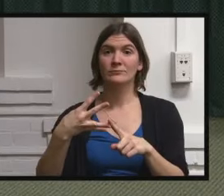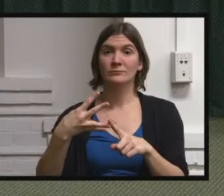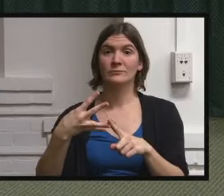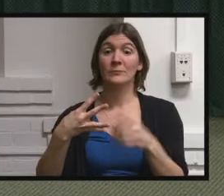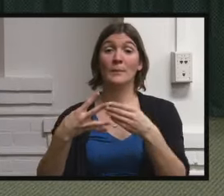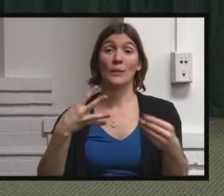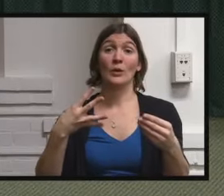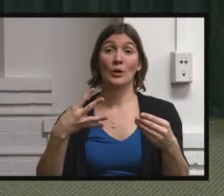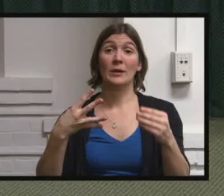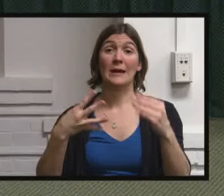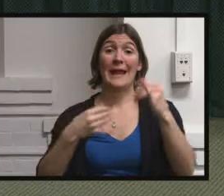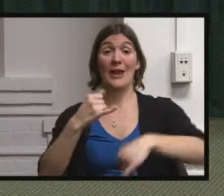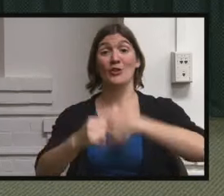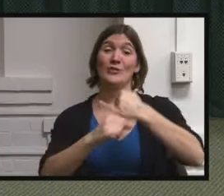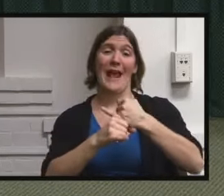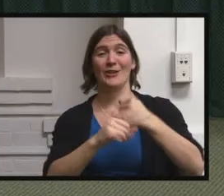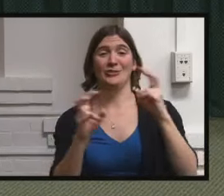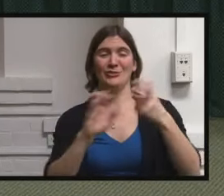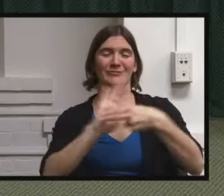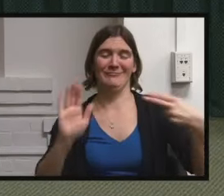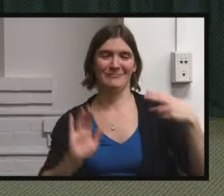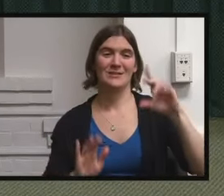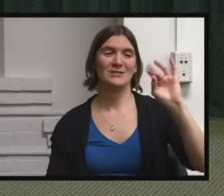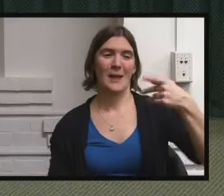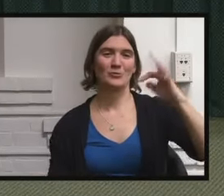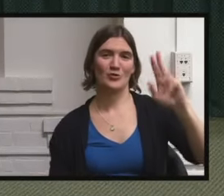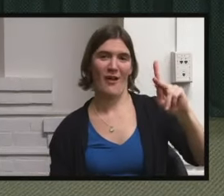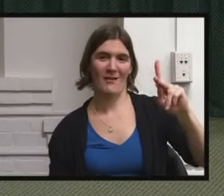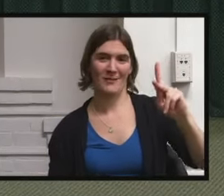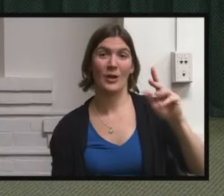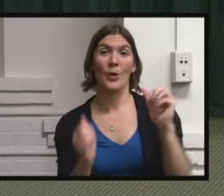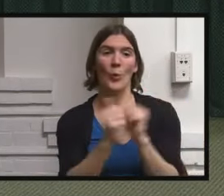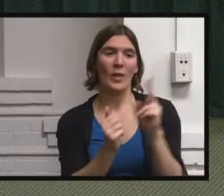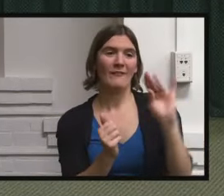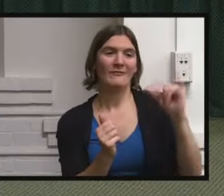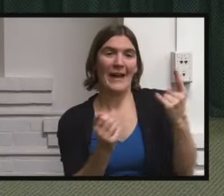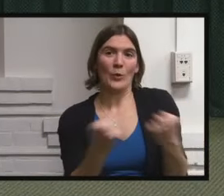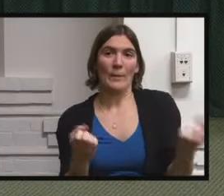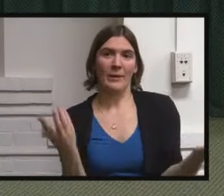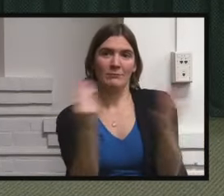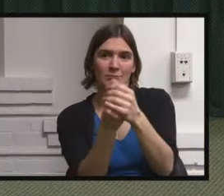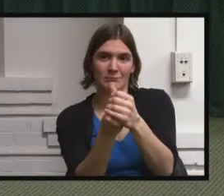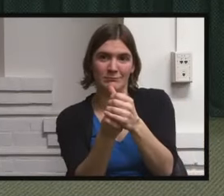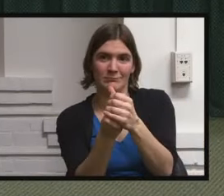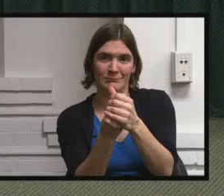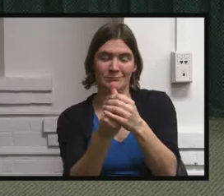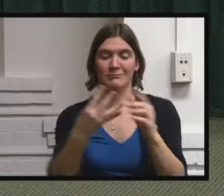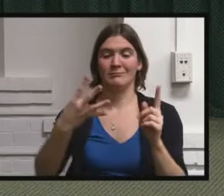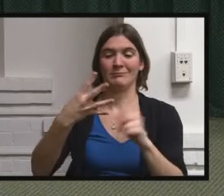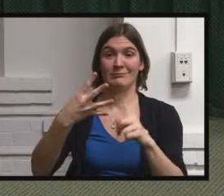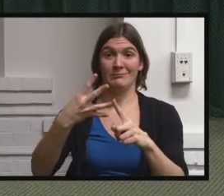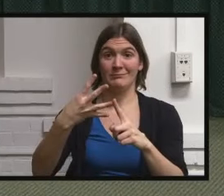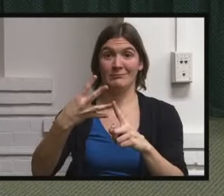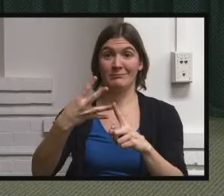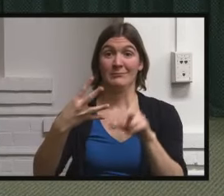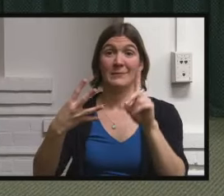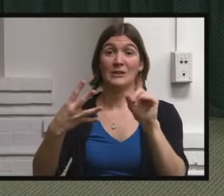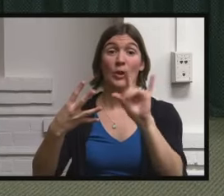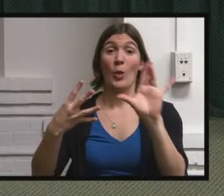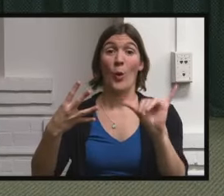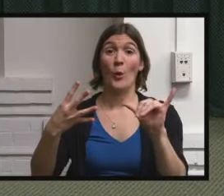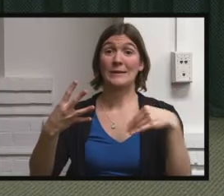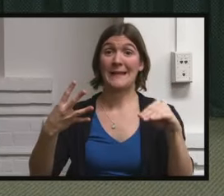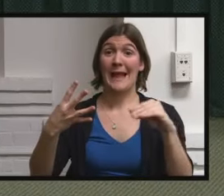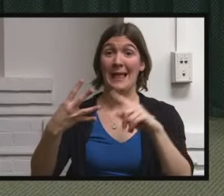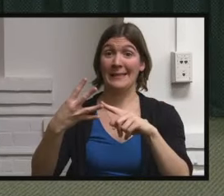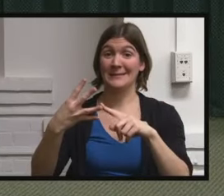To purchase an international dump truck with Viking equipment package from Delory